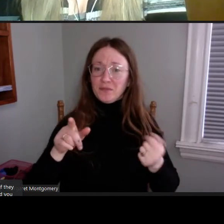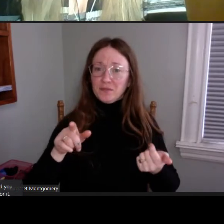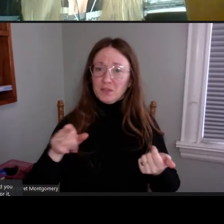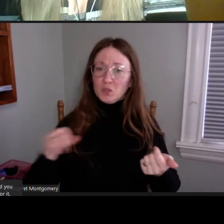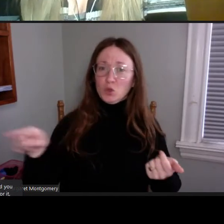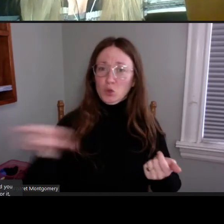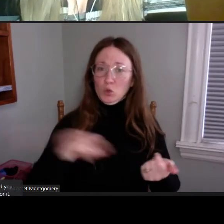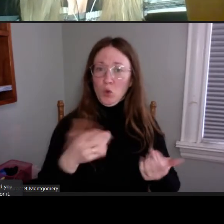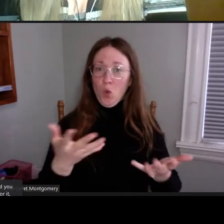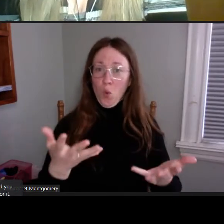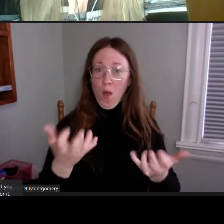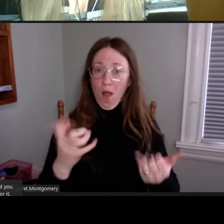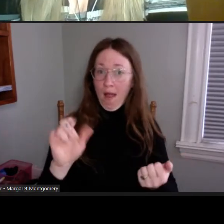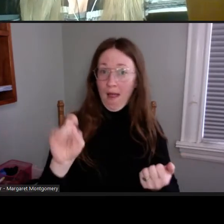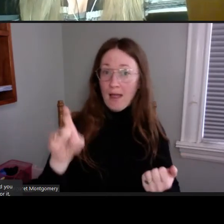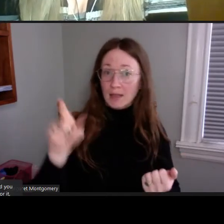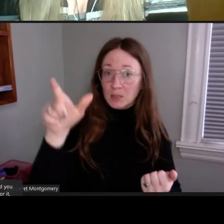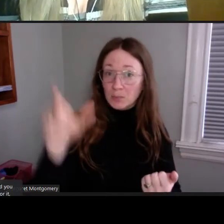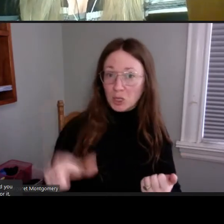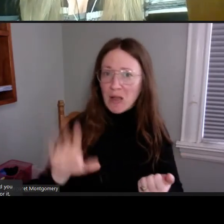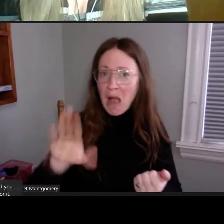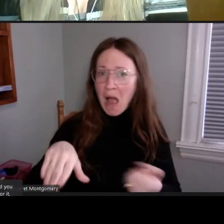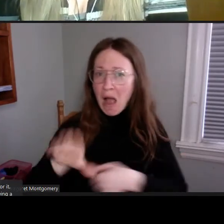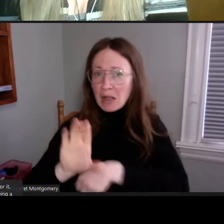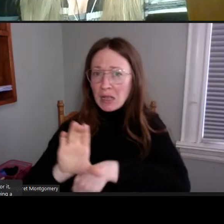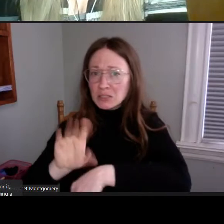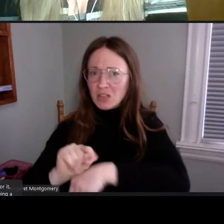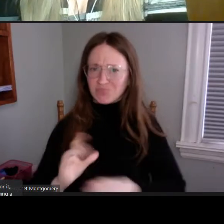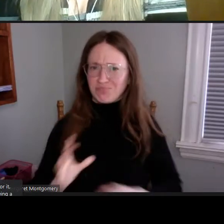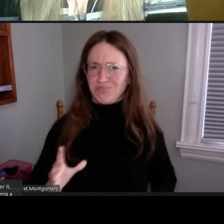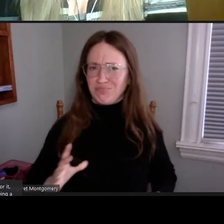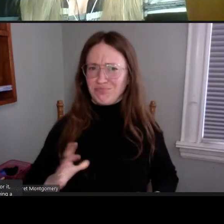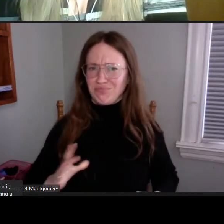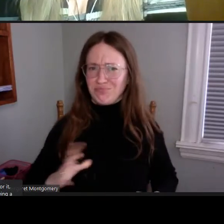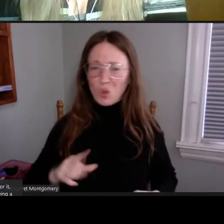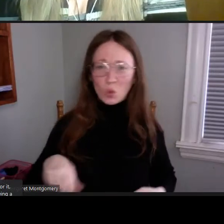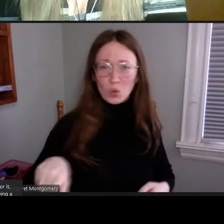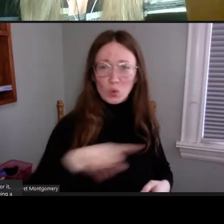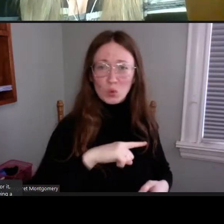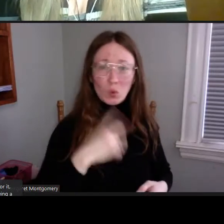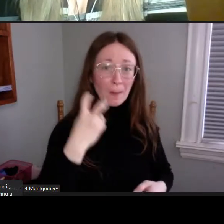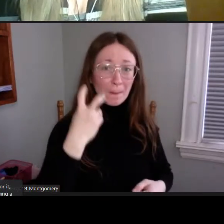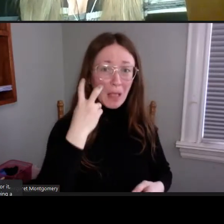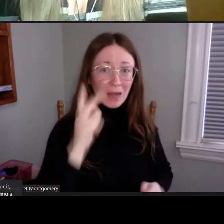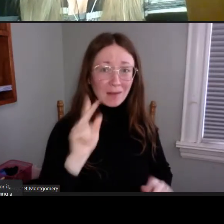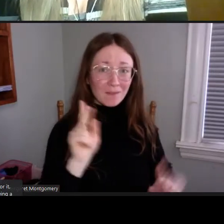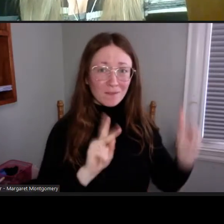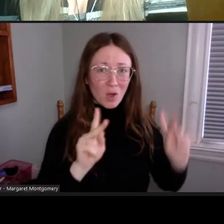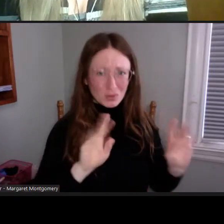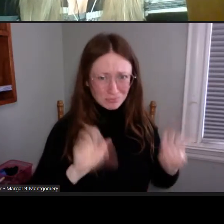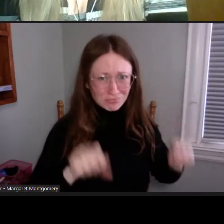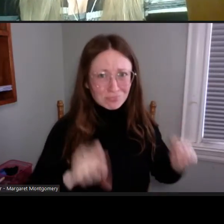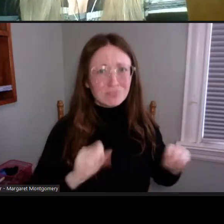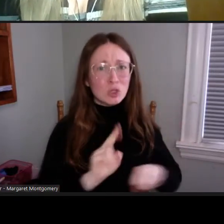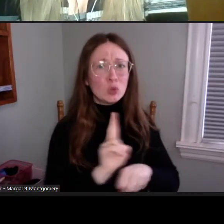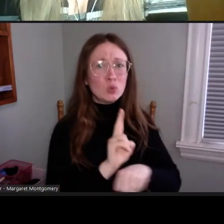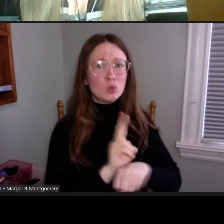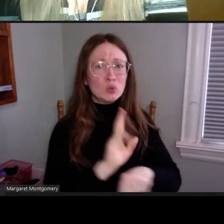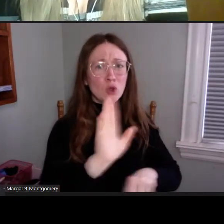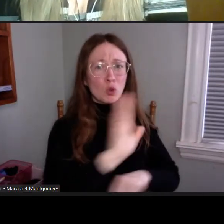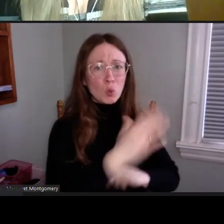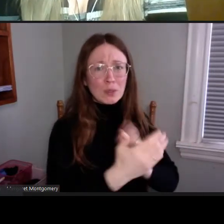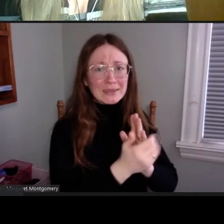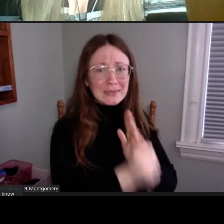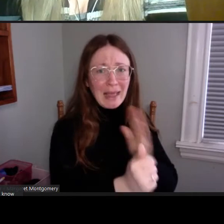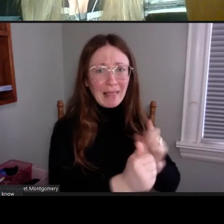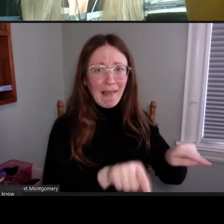know, work your way into being a consultant with it and type of thing. But if you feel, you know, if somebody you know